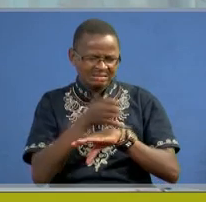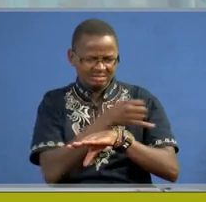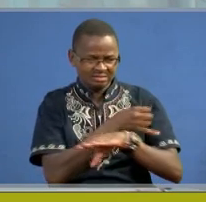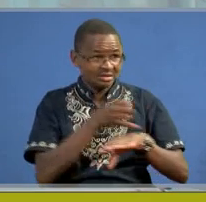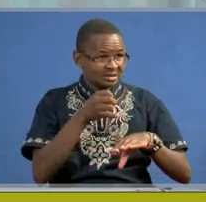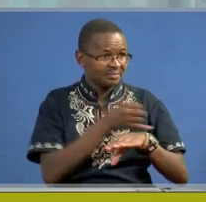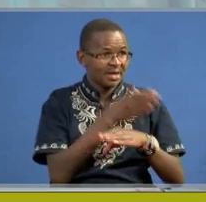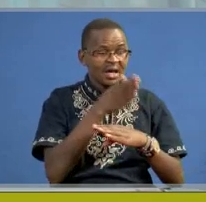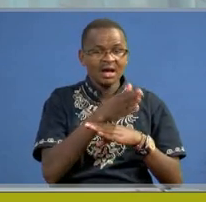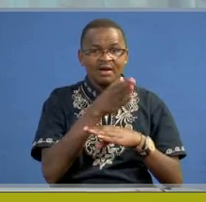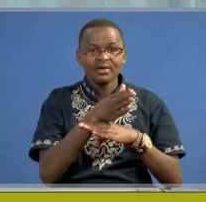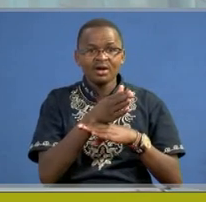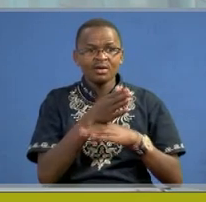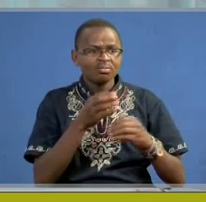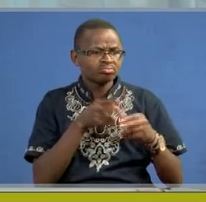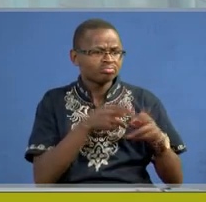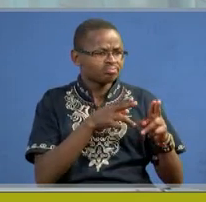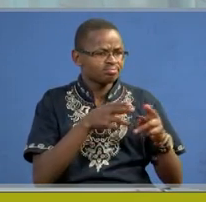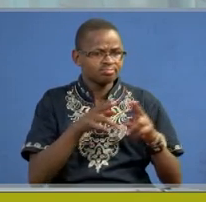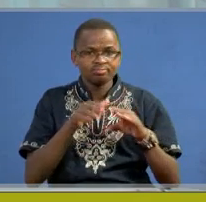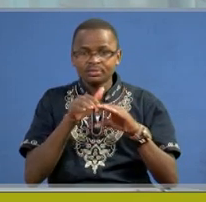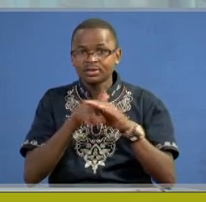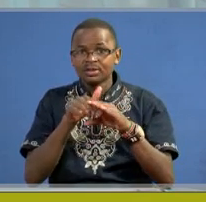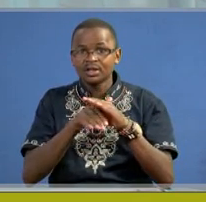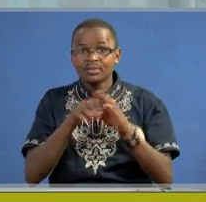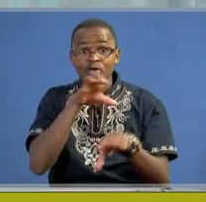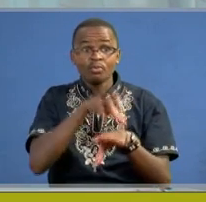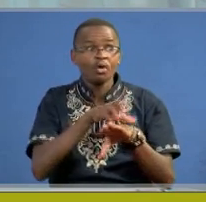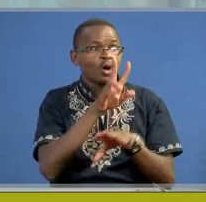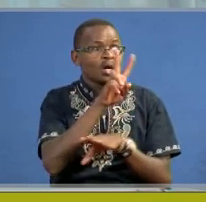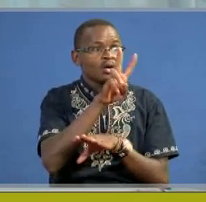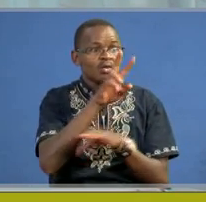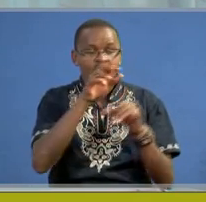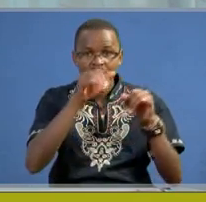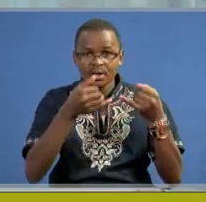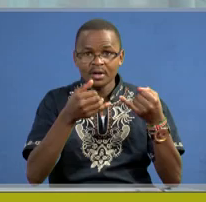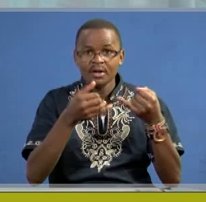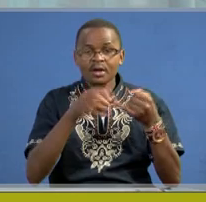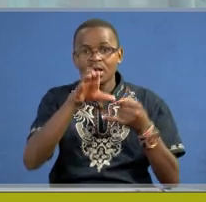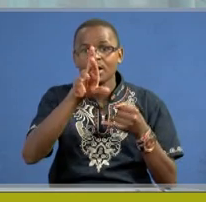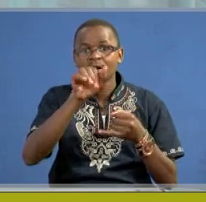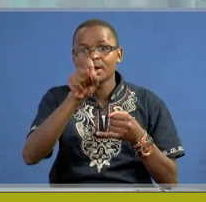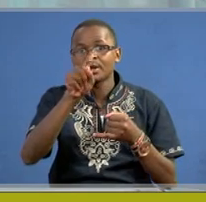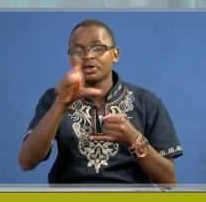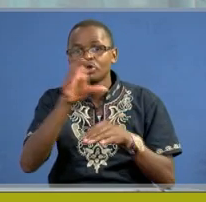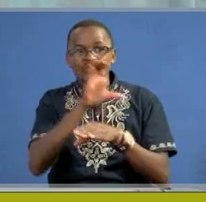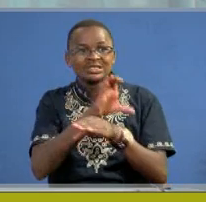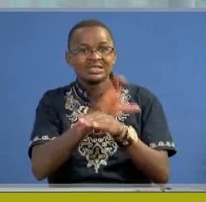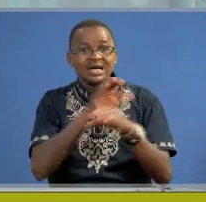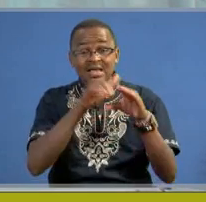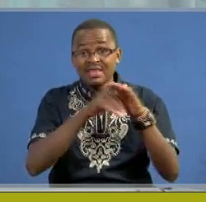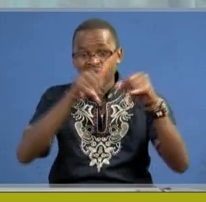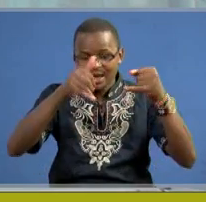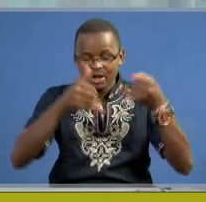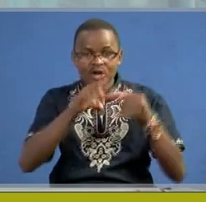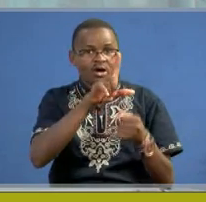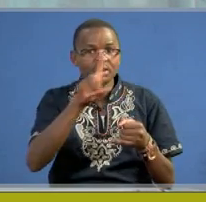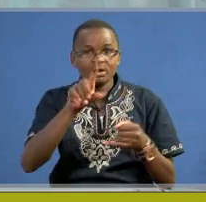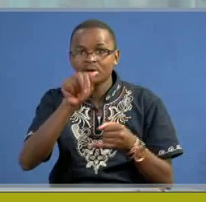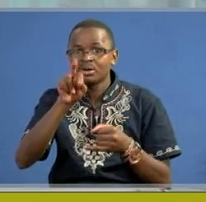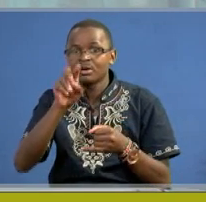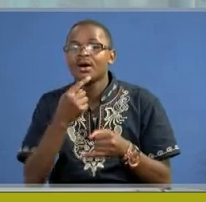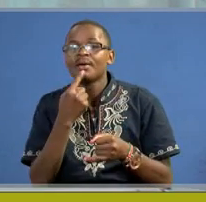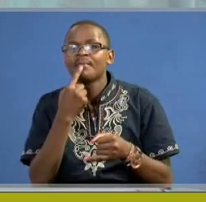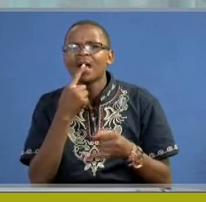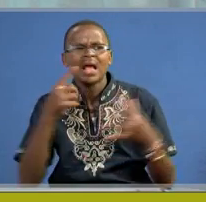- of abaya Baraka sukima shamble yokore camisa kita me Willie curry comedy walk wrist charge hoop on New Zealand adrenaline